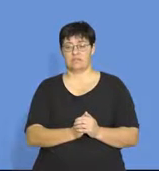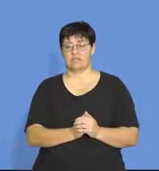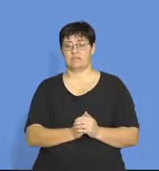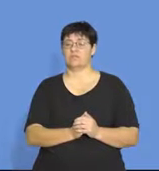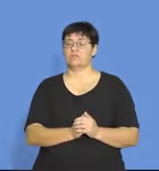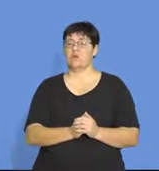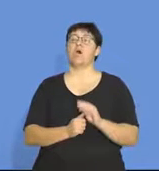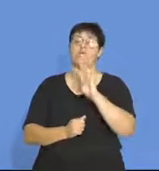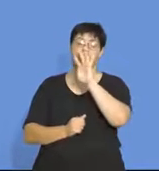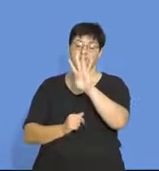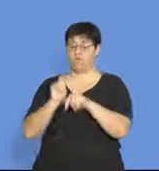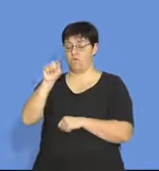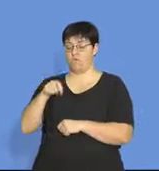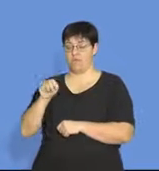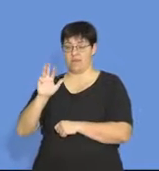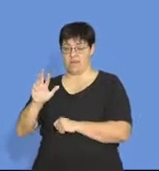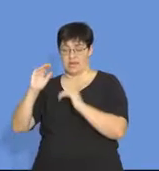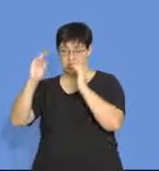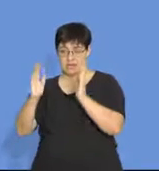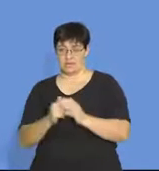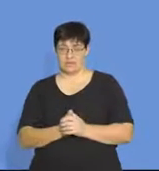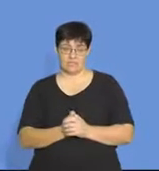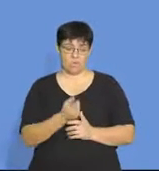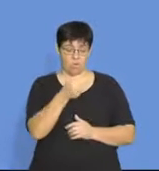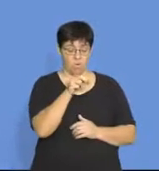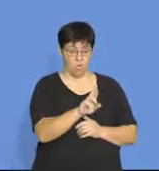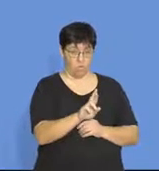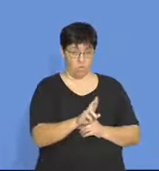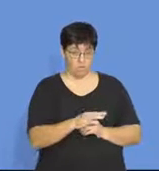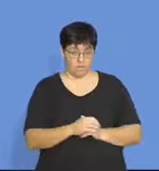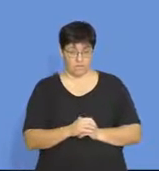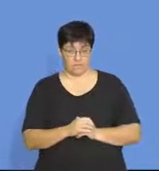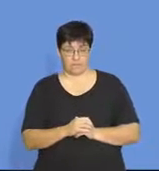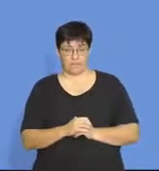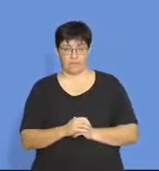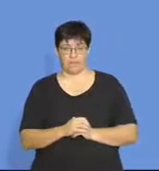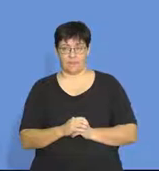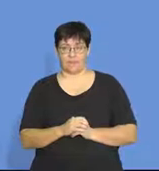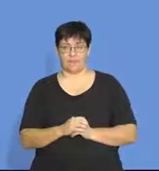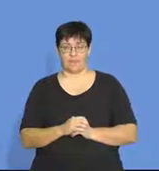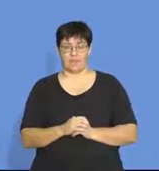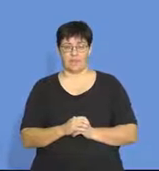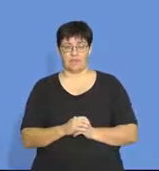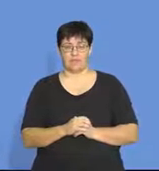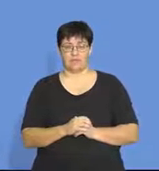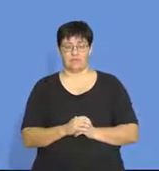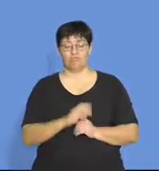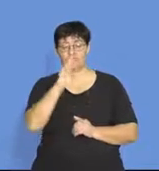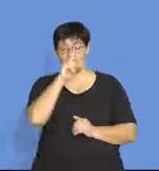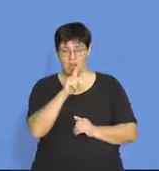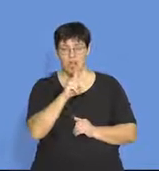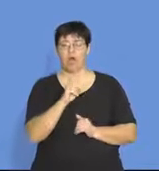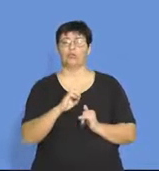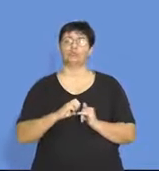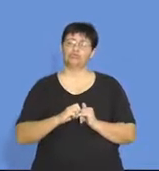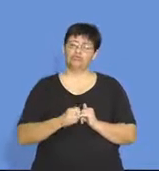and 4 and 9, or 4 and 9, right? So remember to always